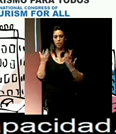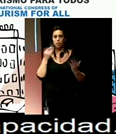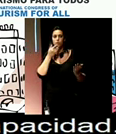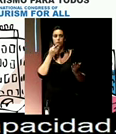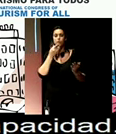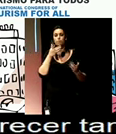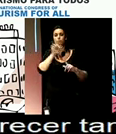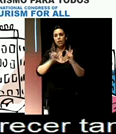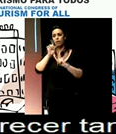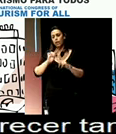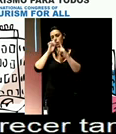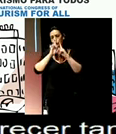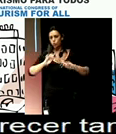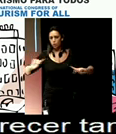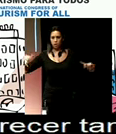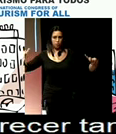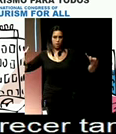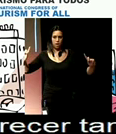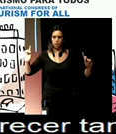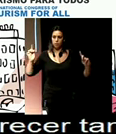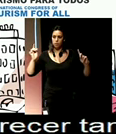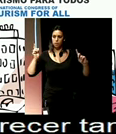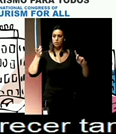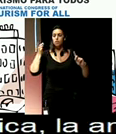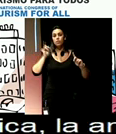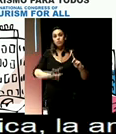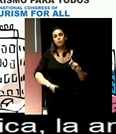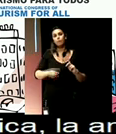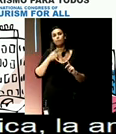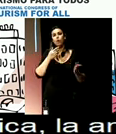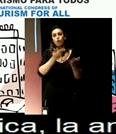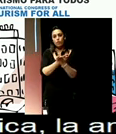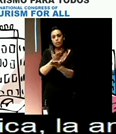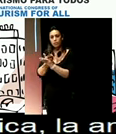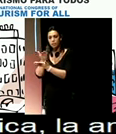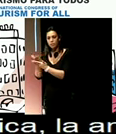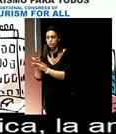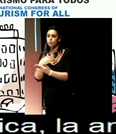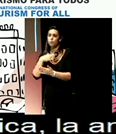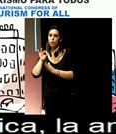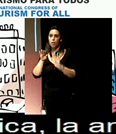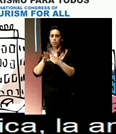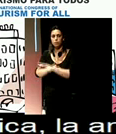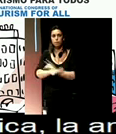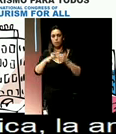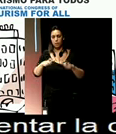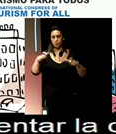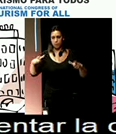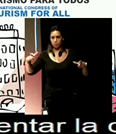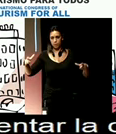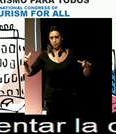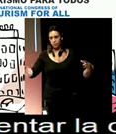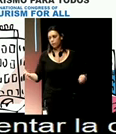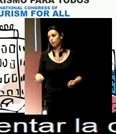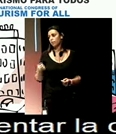deseasonalization in the touristic offer, increase accessible offer in spaces, equipment,